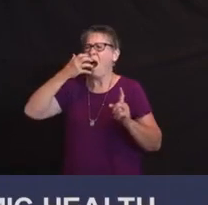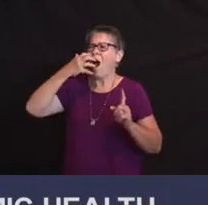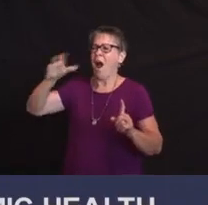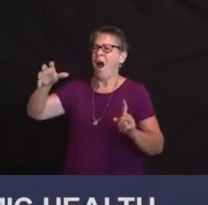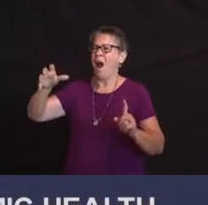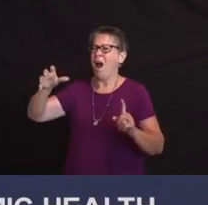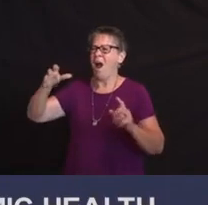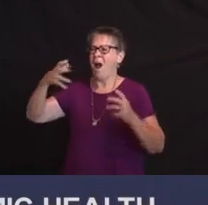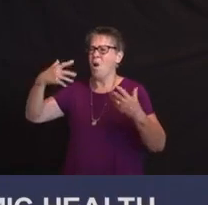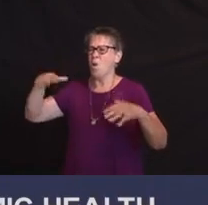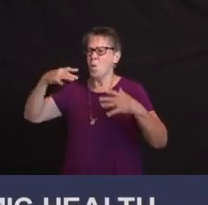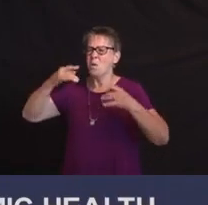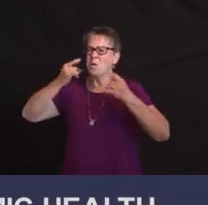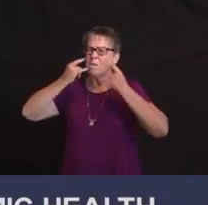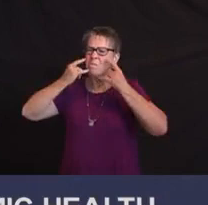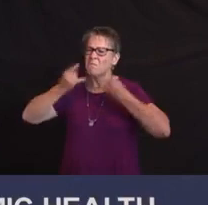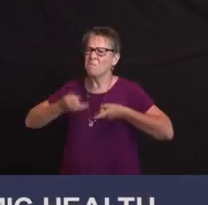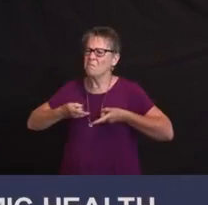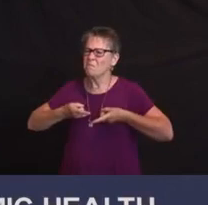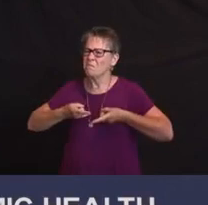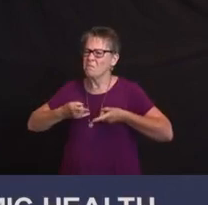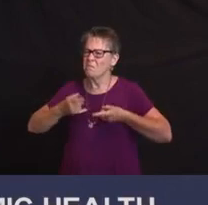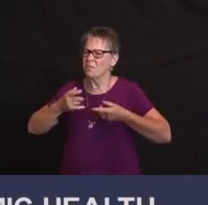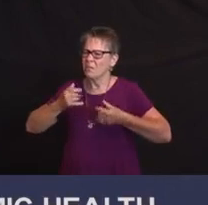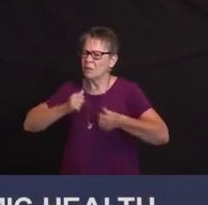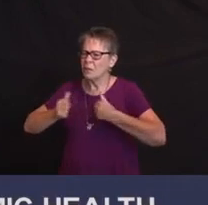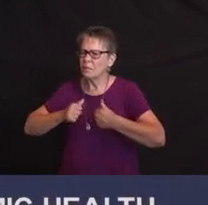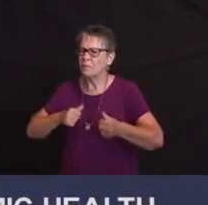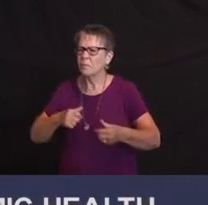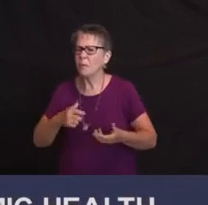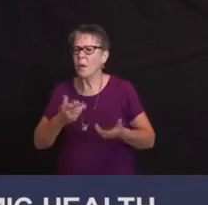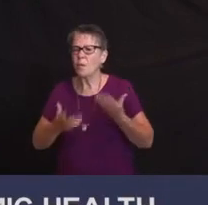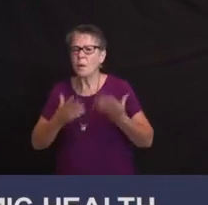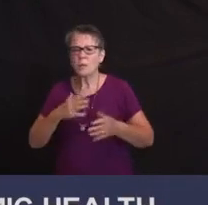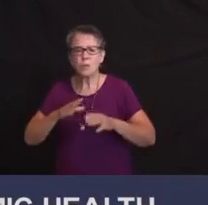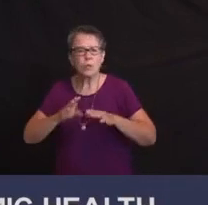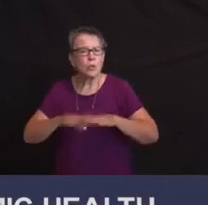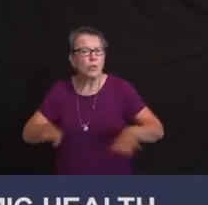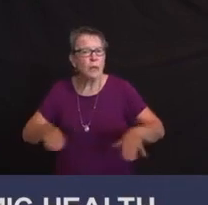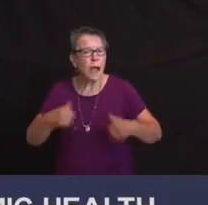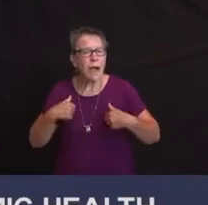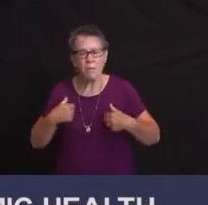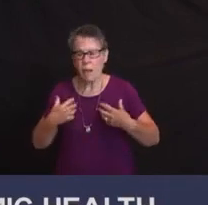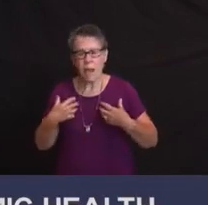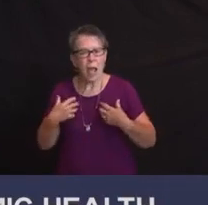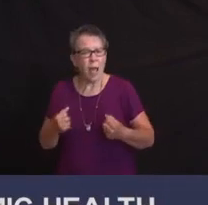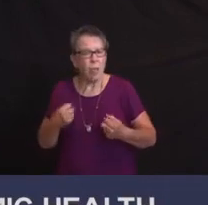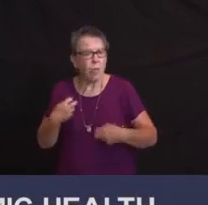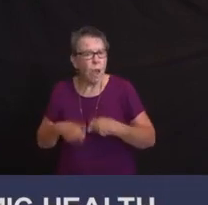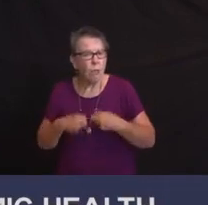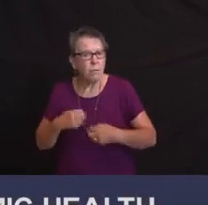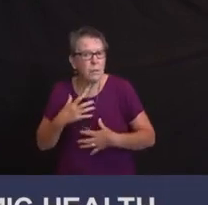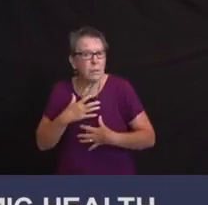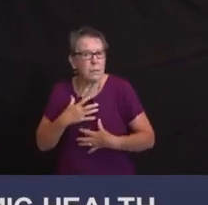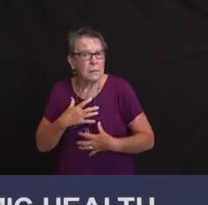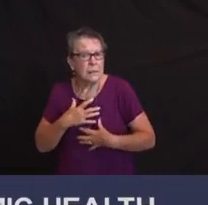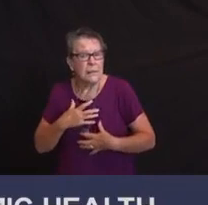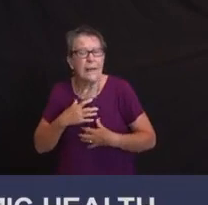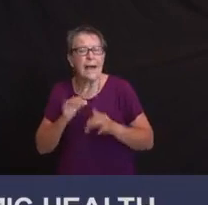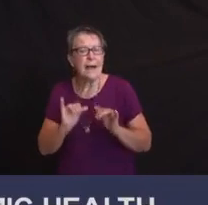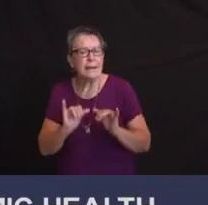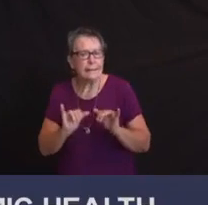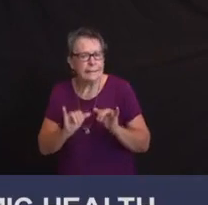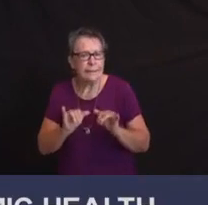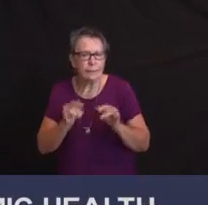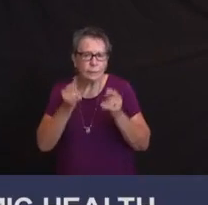and the sports piece. So let's hope it stays that way. Thank you. Let's do Dave, and then we'll end up with Nikita.